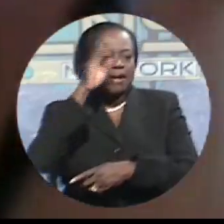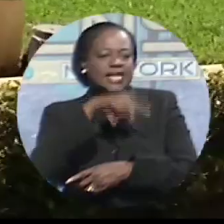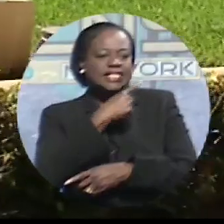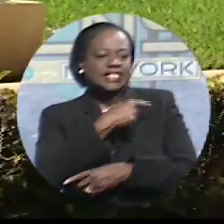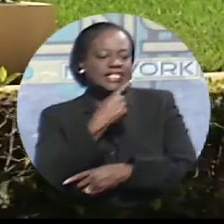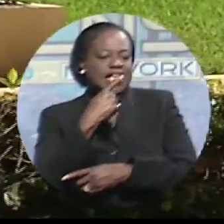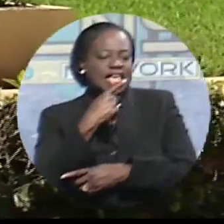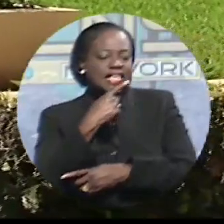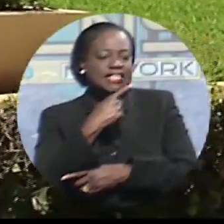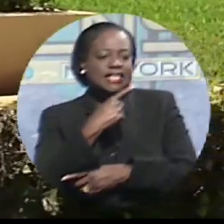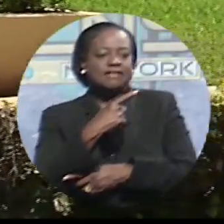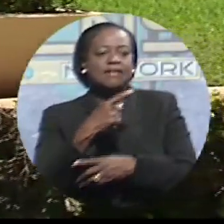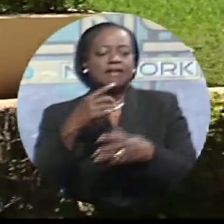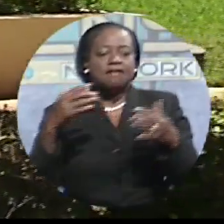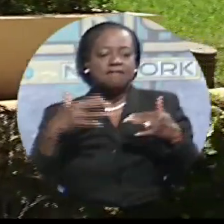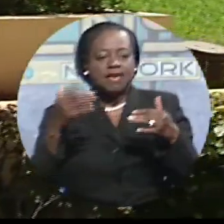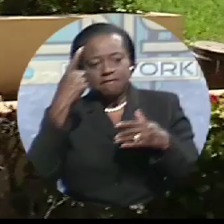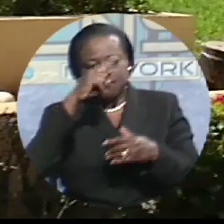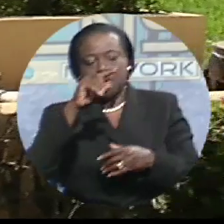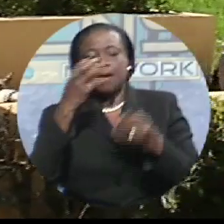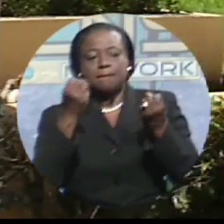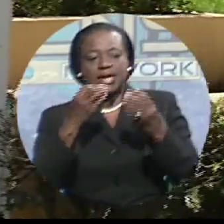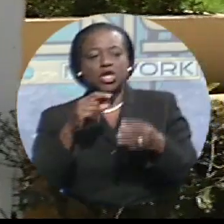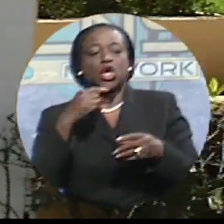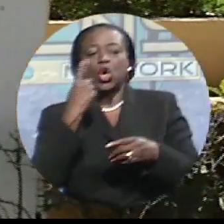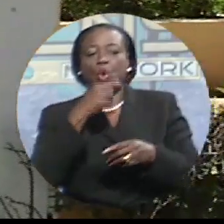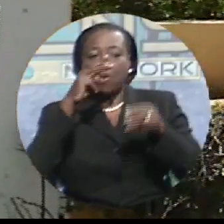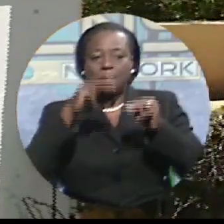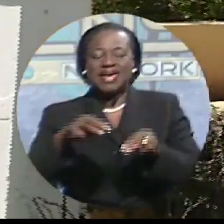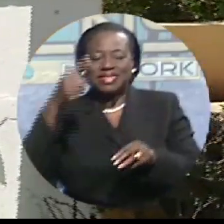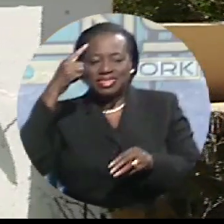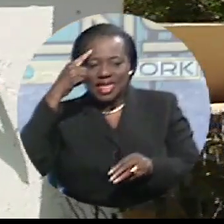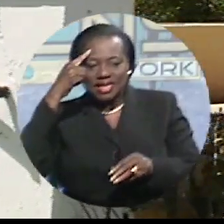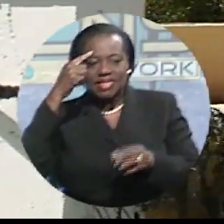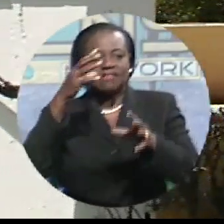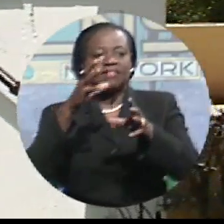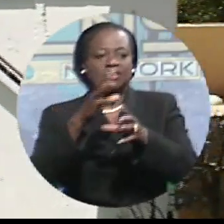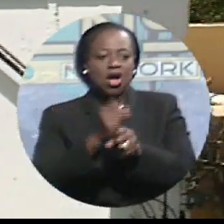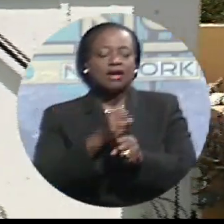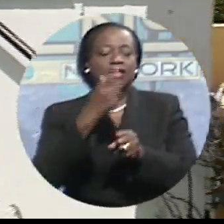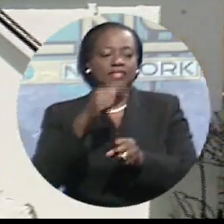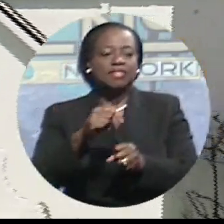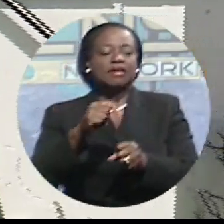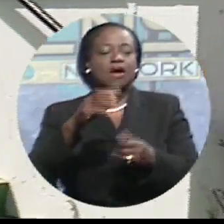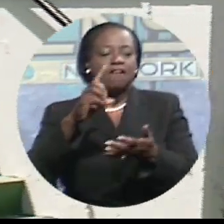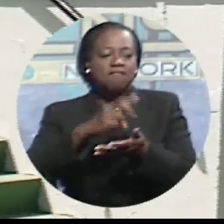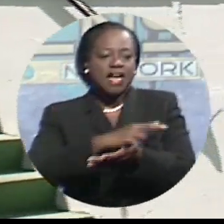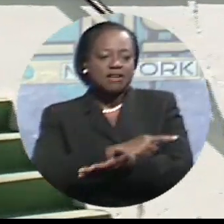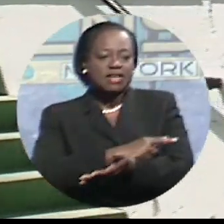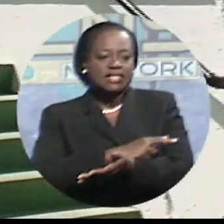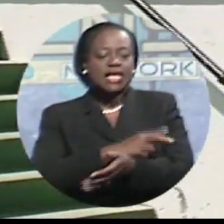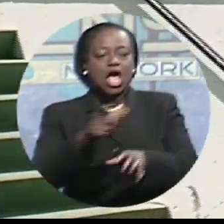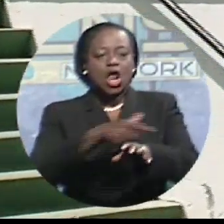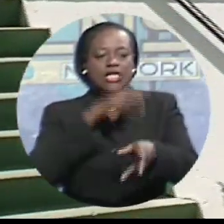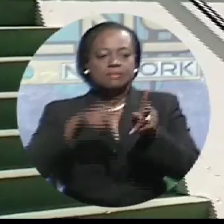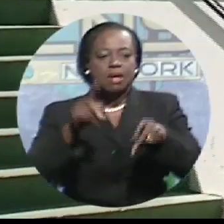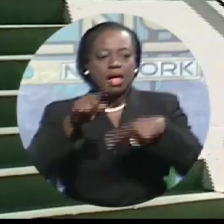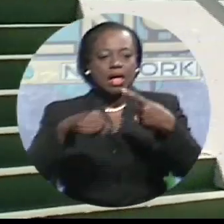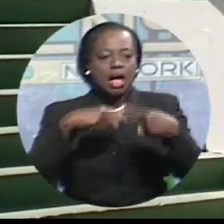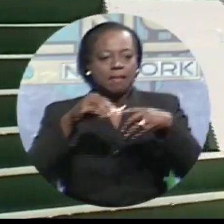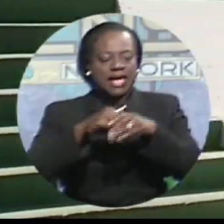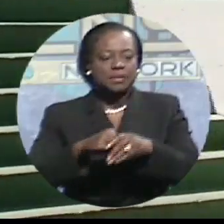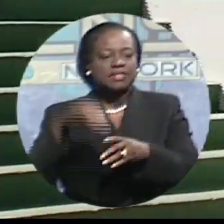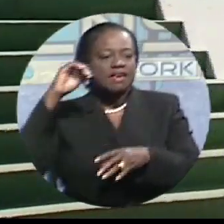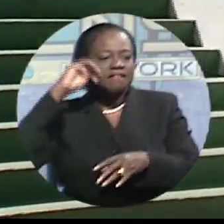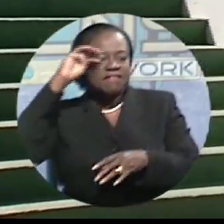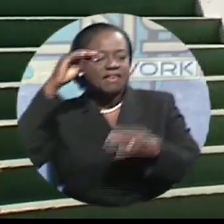been fears from many here that they may have contracted the virus. As long as people are coming in with fever, they come in with body aches,